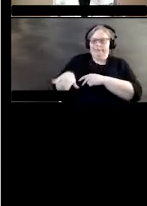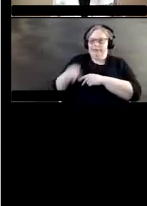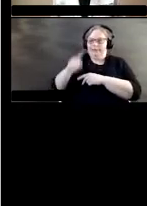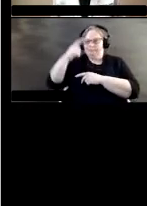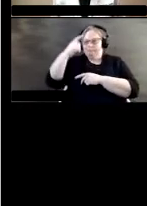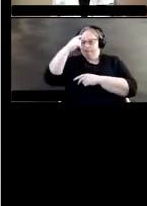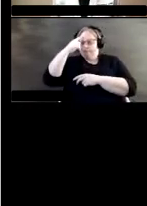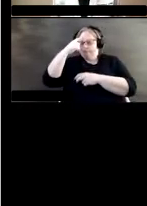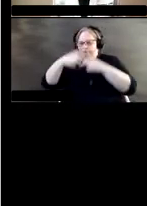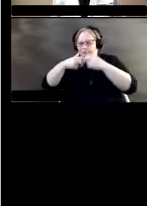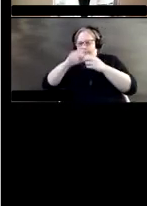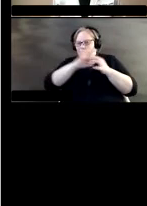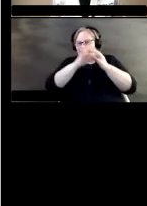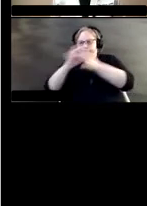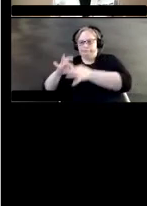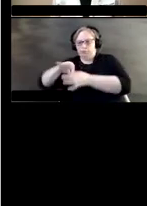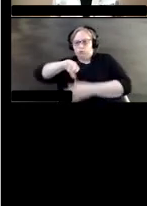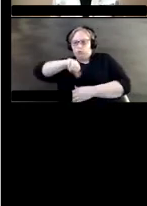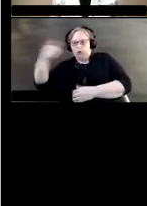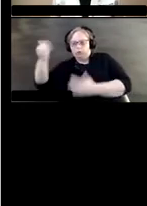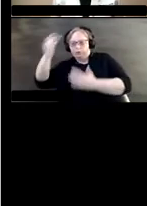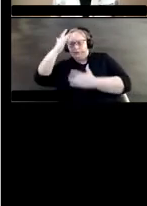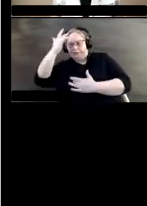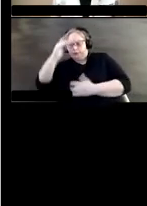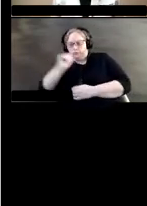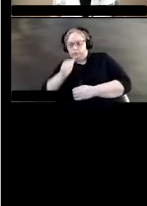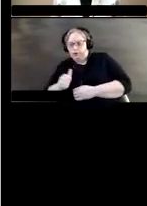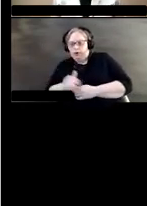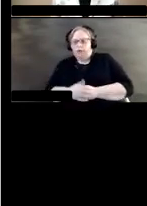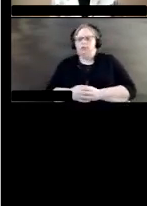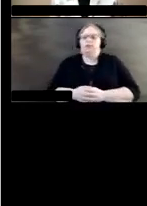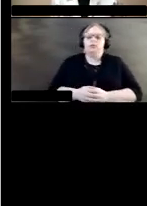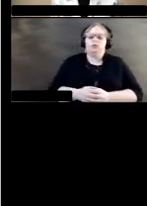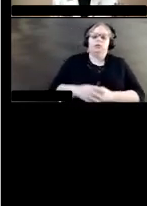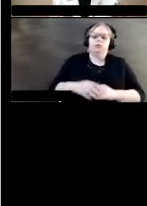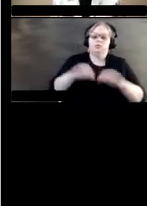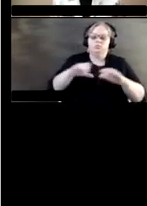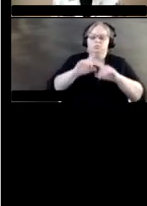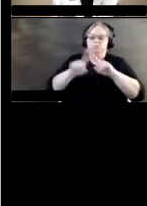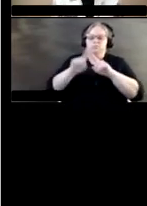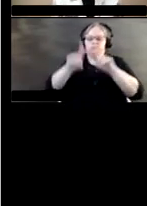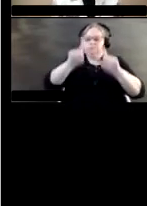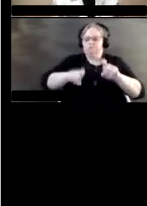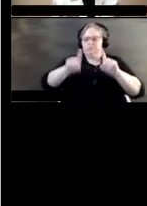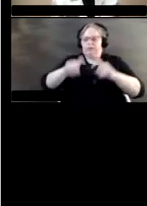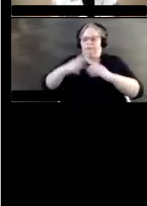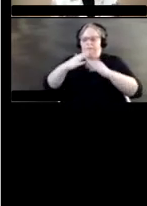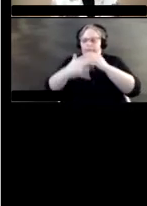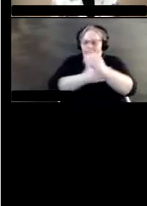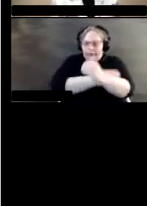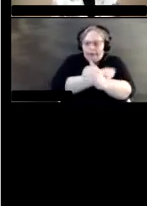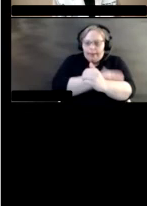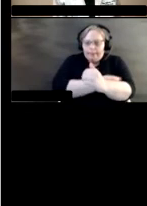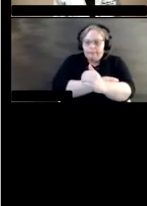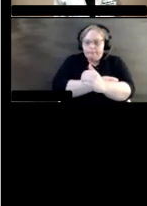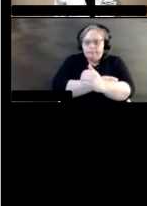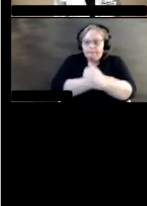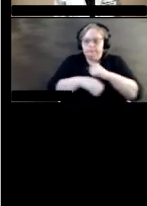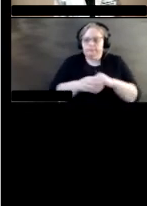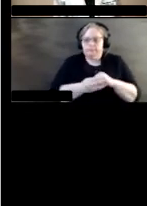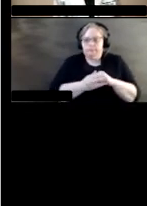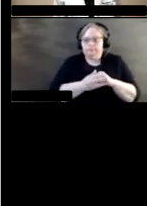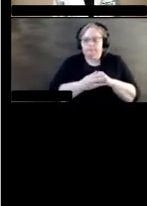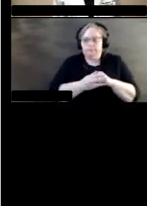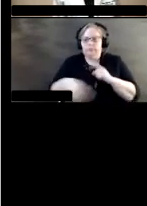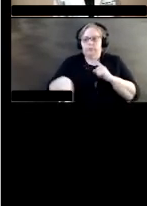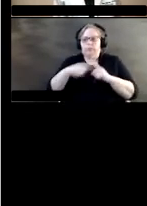neurocognitive testing and also looking at labs for any metabolic disorders that could be causing problems. And checking all your memory